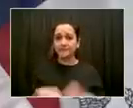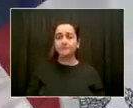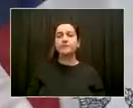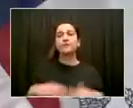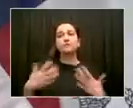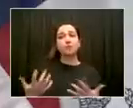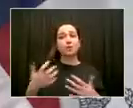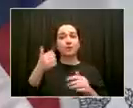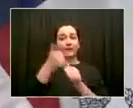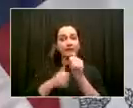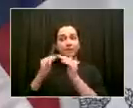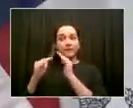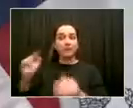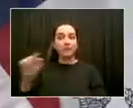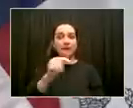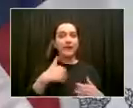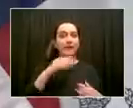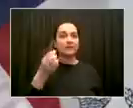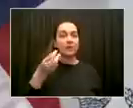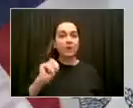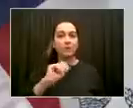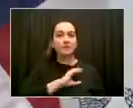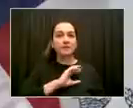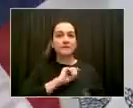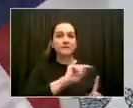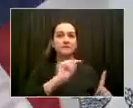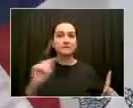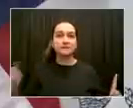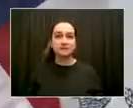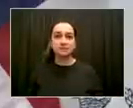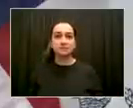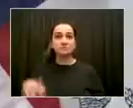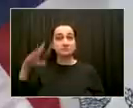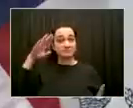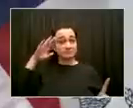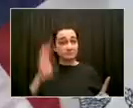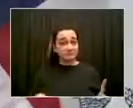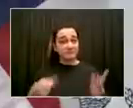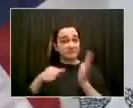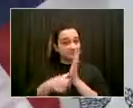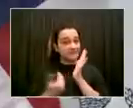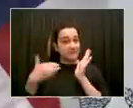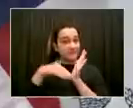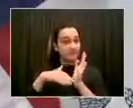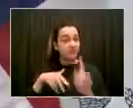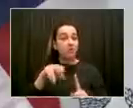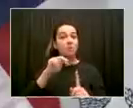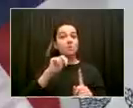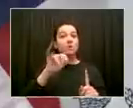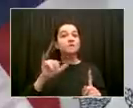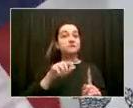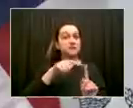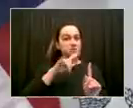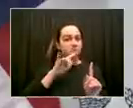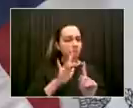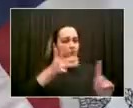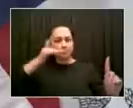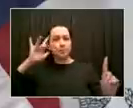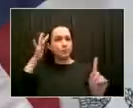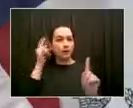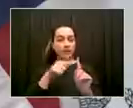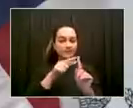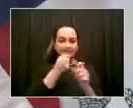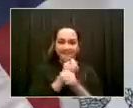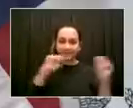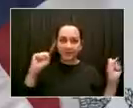be. And it's important to see how that progress is developing, how we're using new technology as part of that